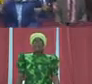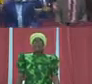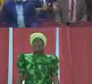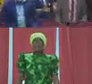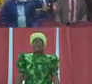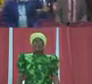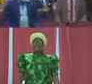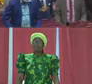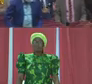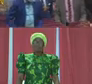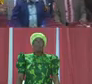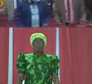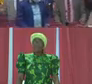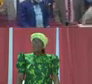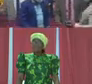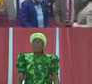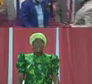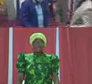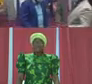understanding,